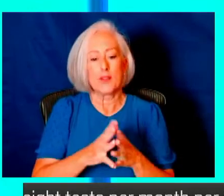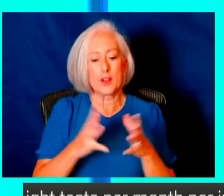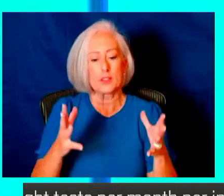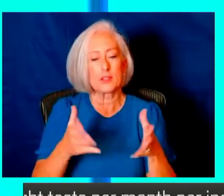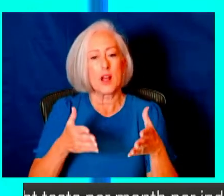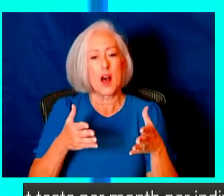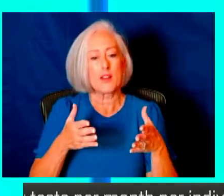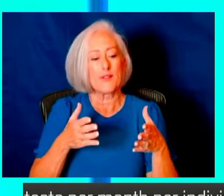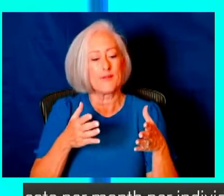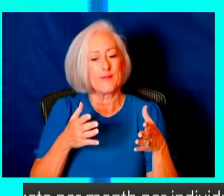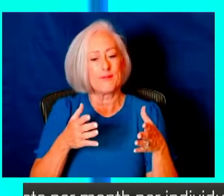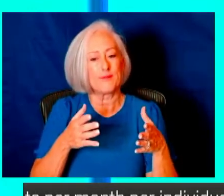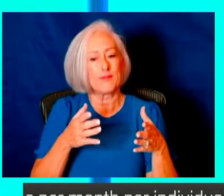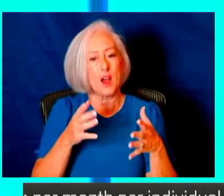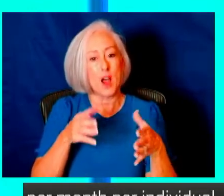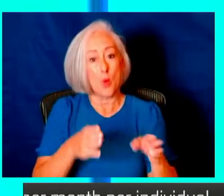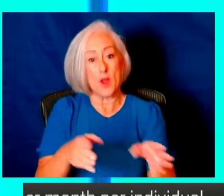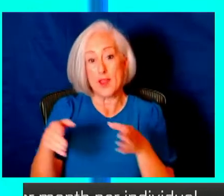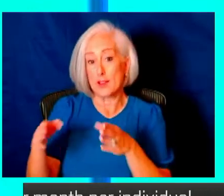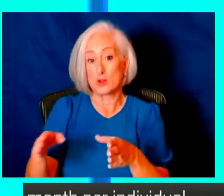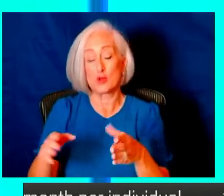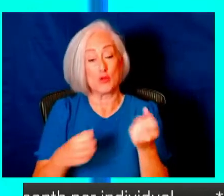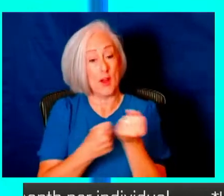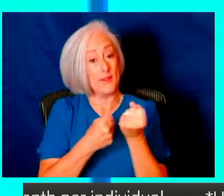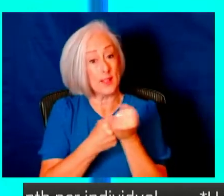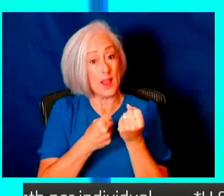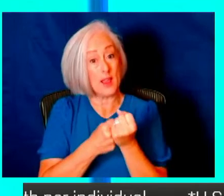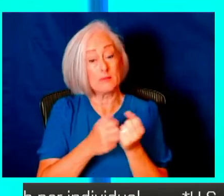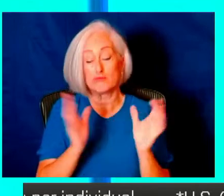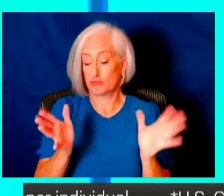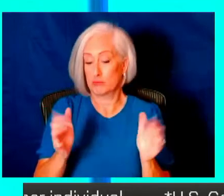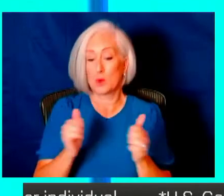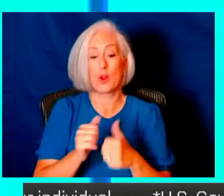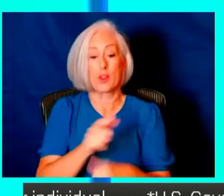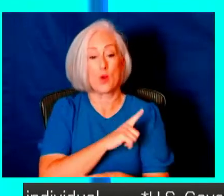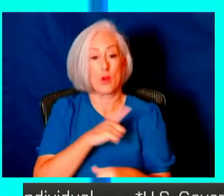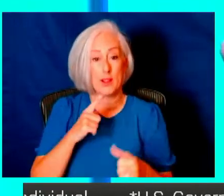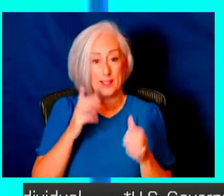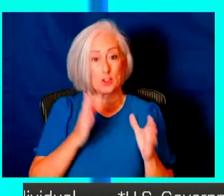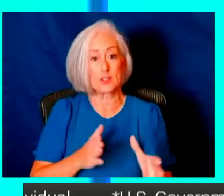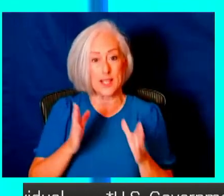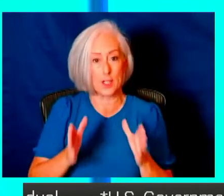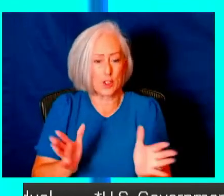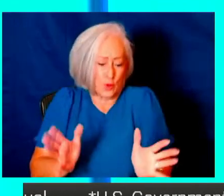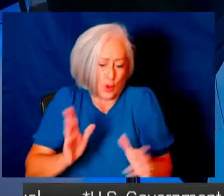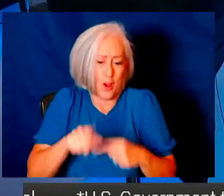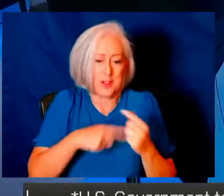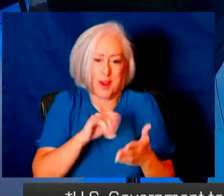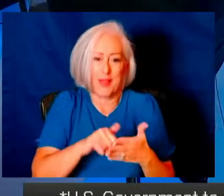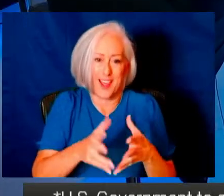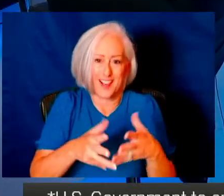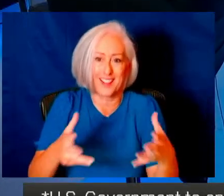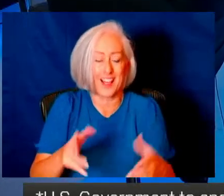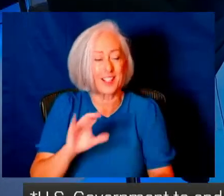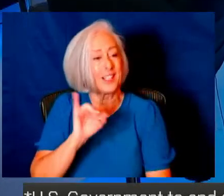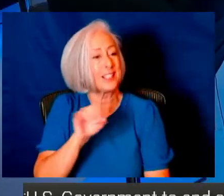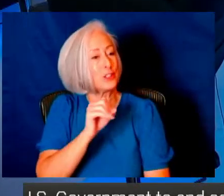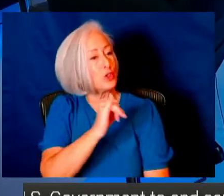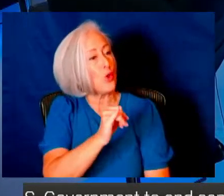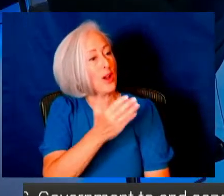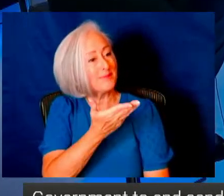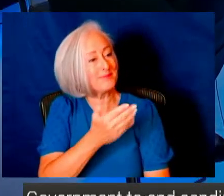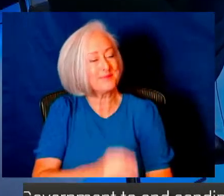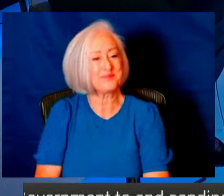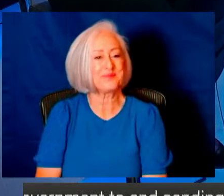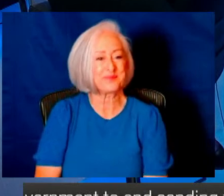to your legislators. I know we have talked about that a lot on the show, but Joy, do you have anything else to add?